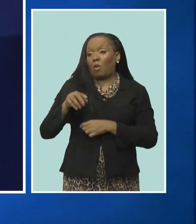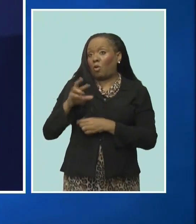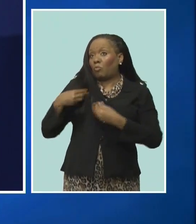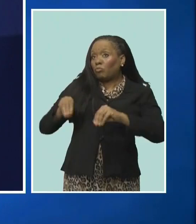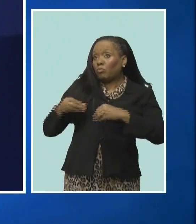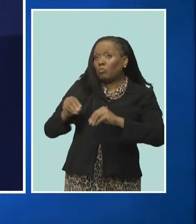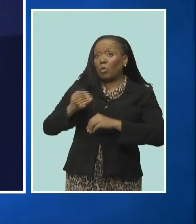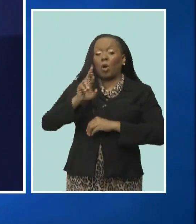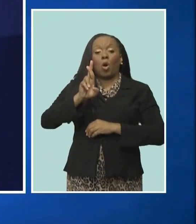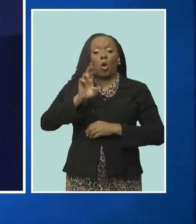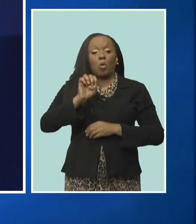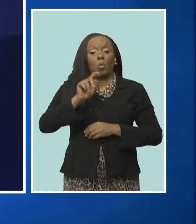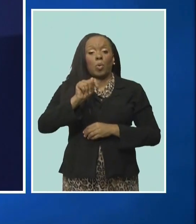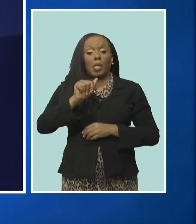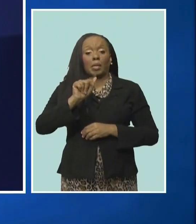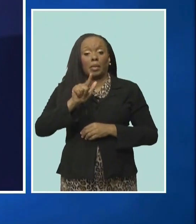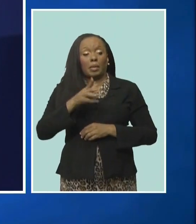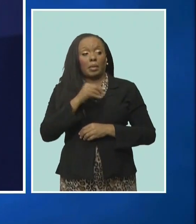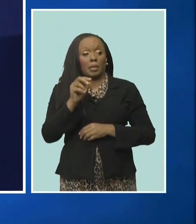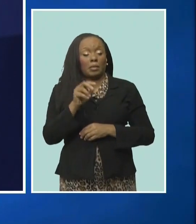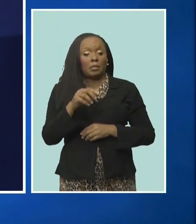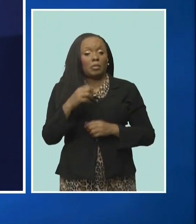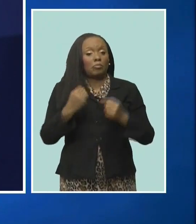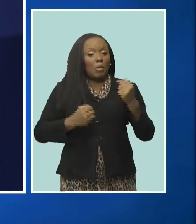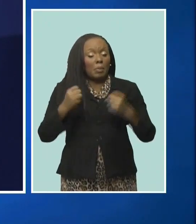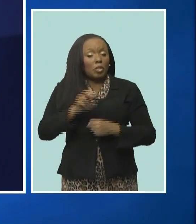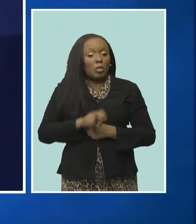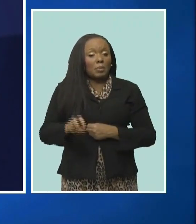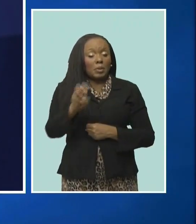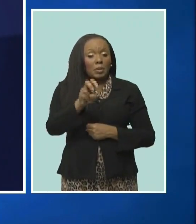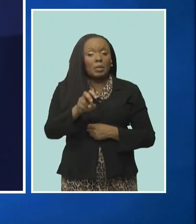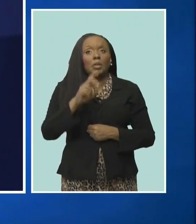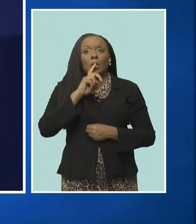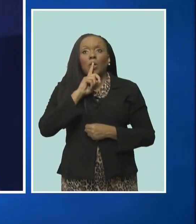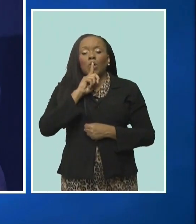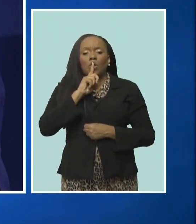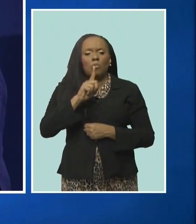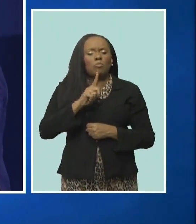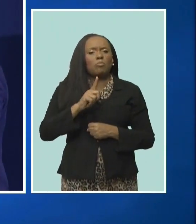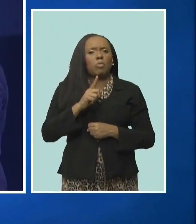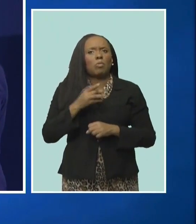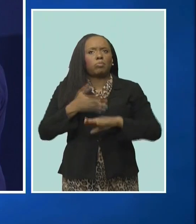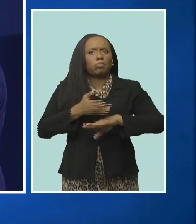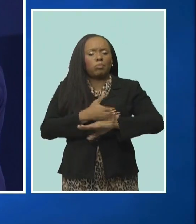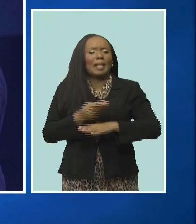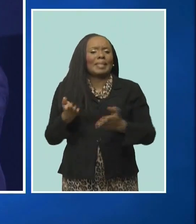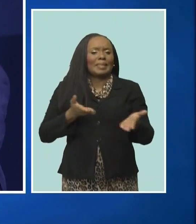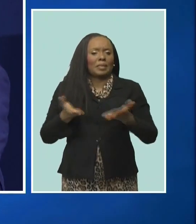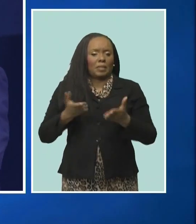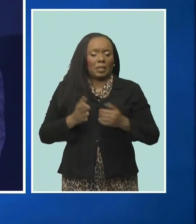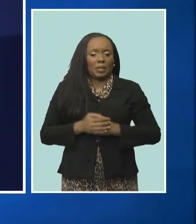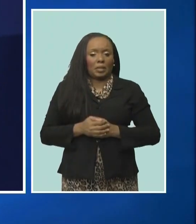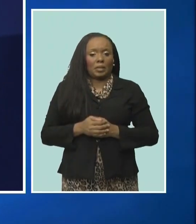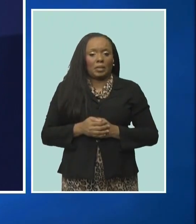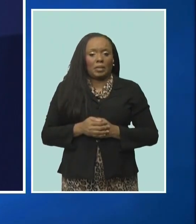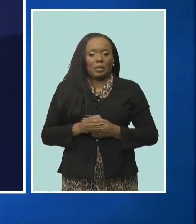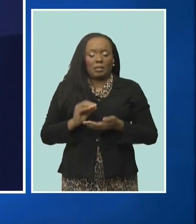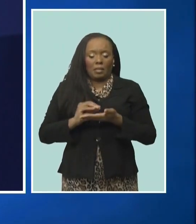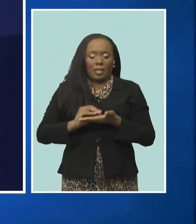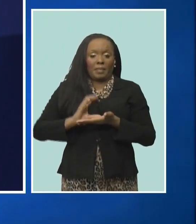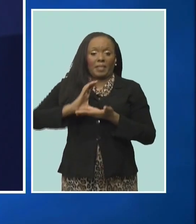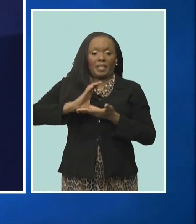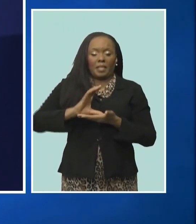transportation, and also other service-based industries. Dr. Greenidge says inflation is projected to range